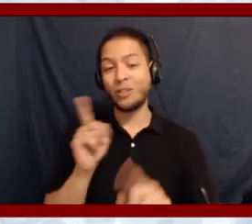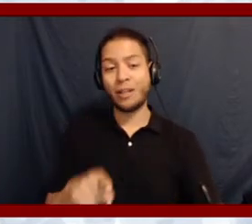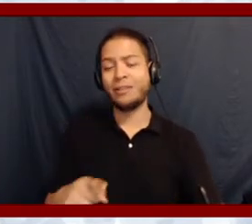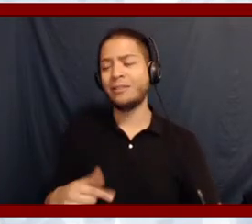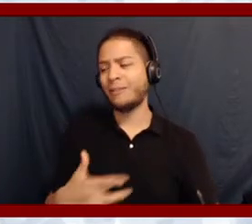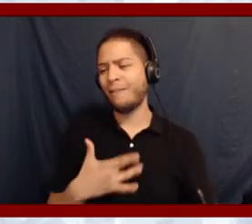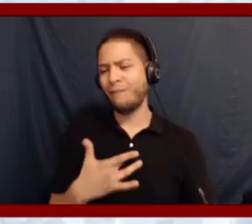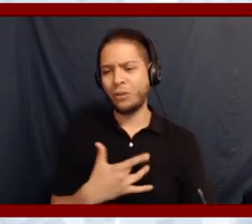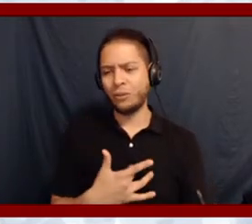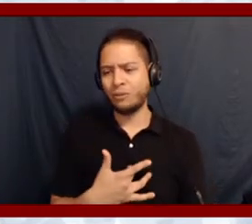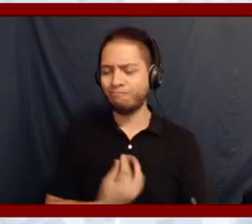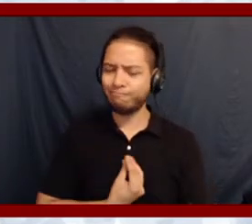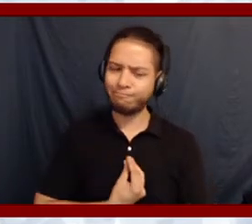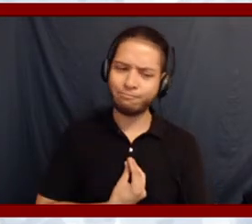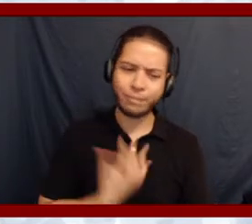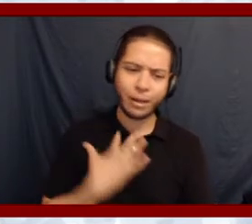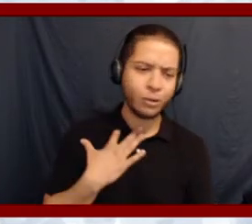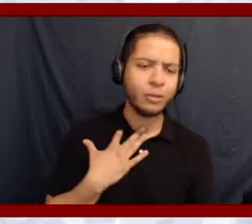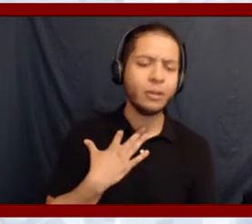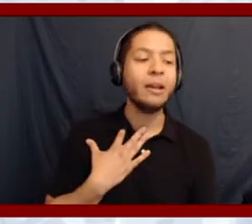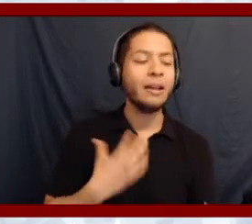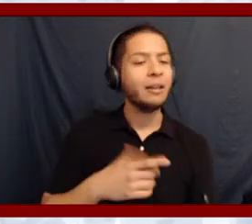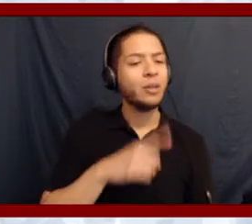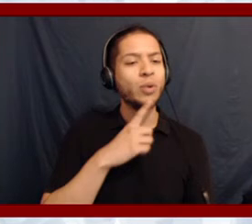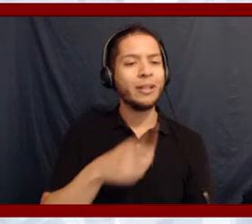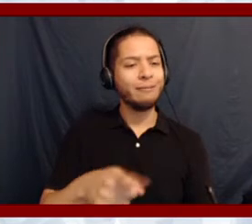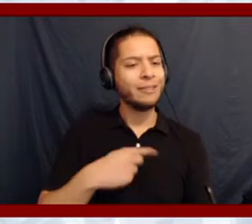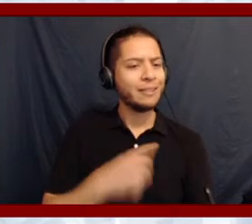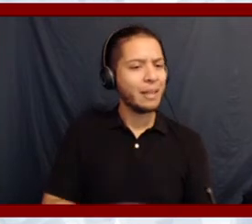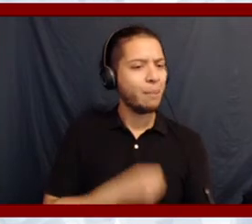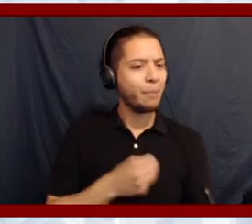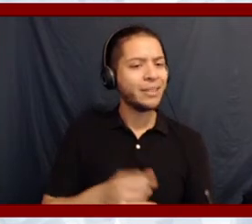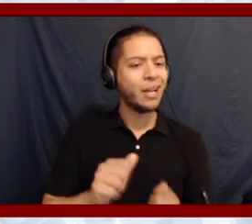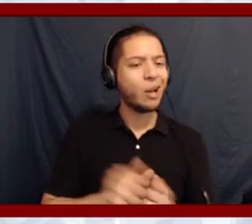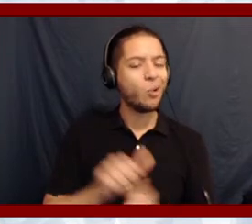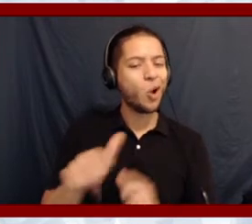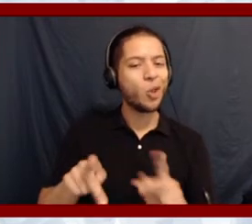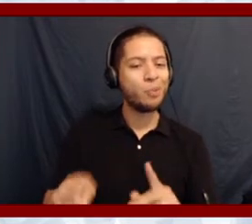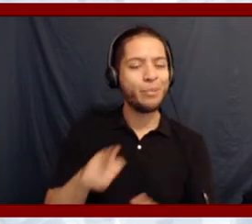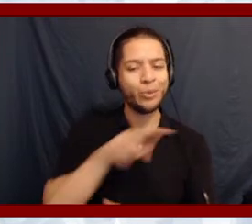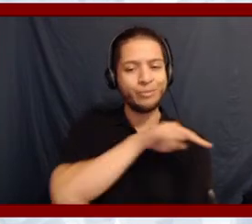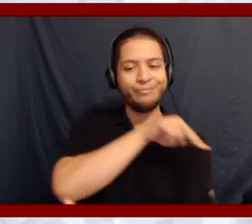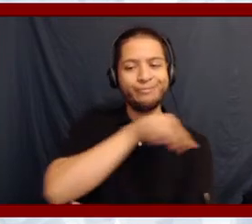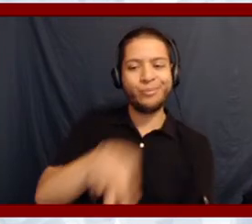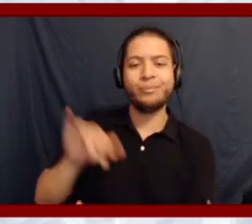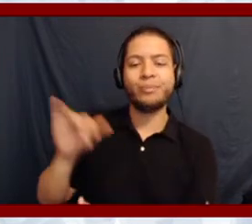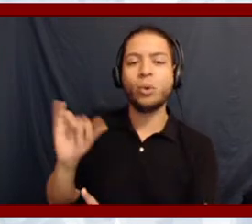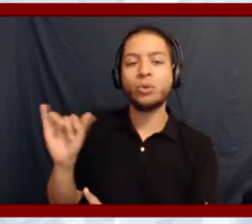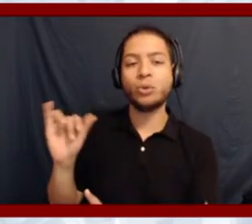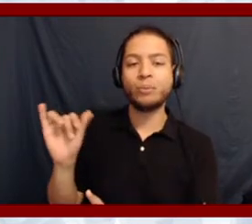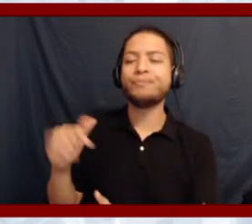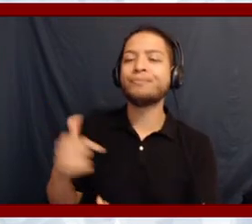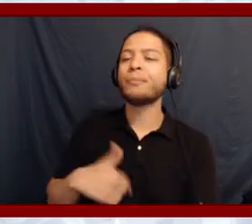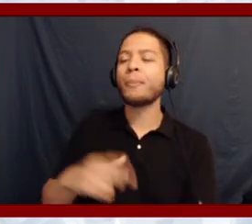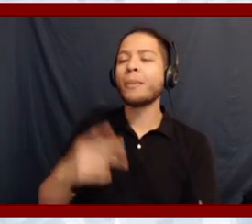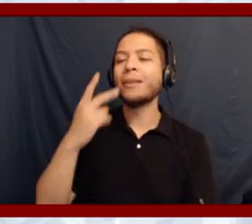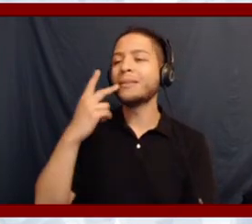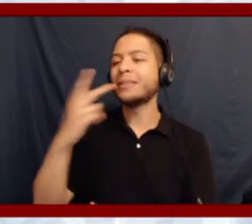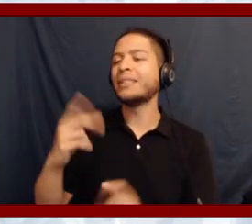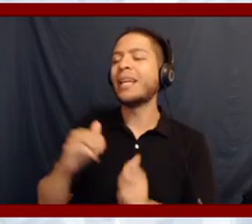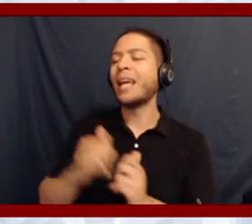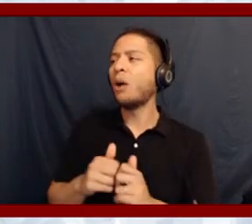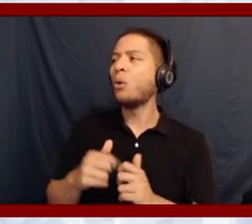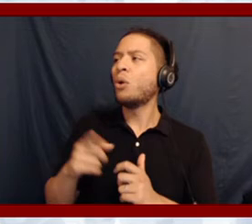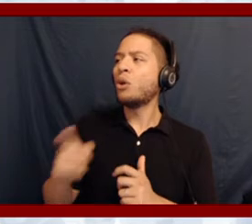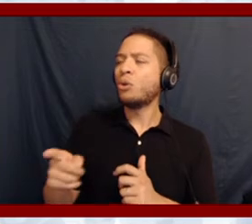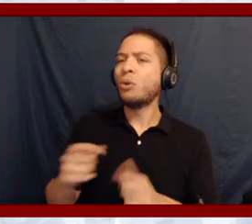different ways. It's really impacted how others look at it too across the country. I've seen how you work not only to put clinic together,